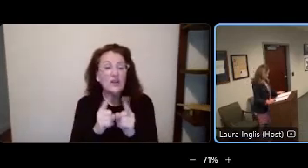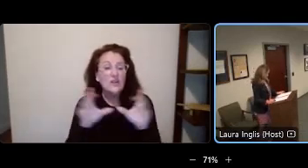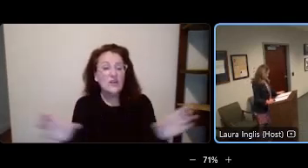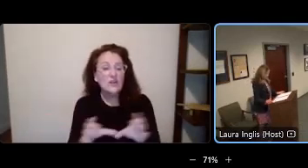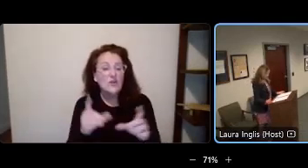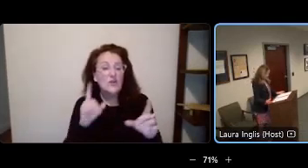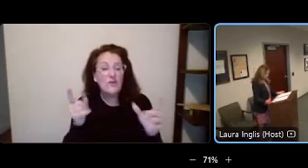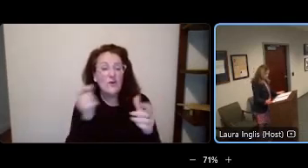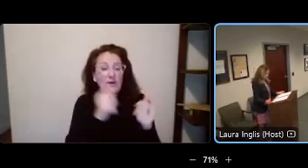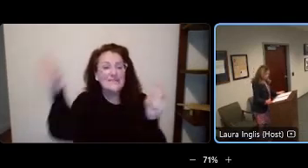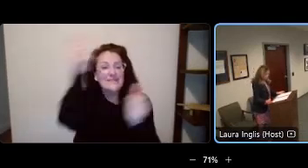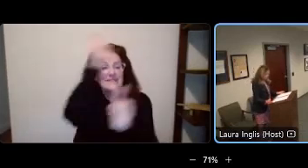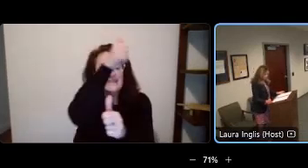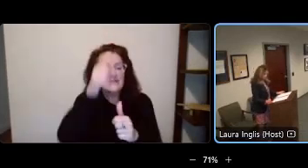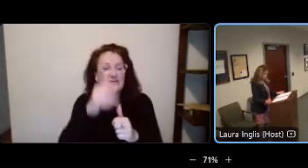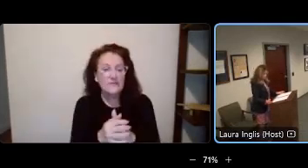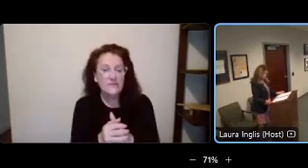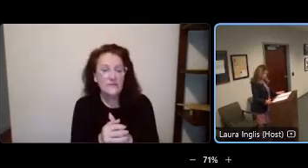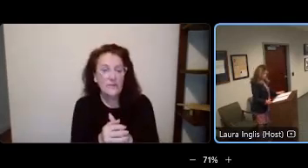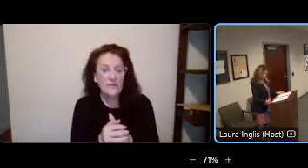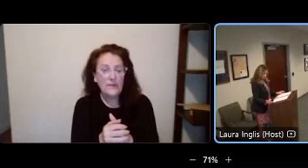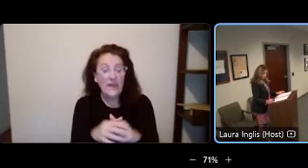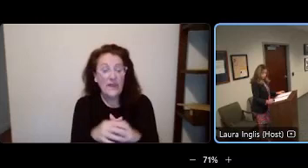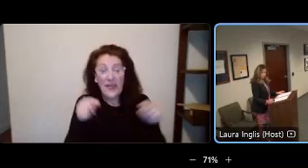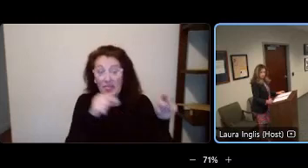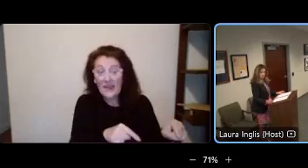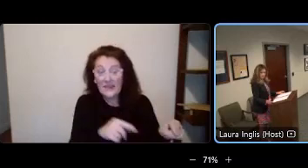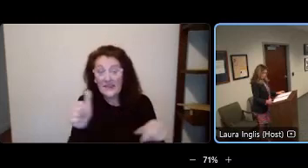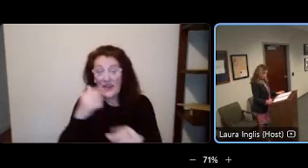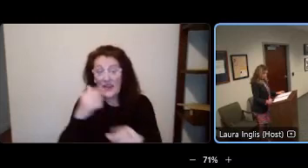correspondence. This and other communication sites are